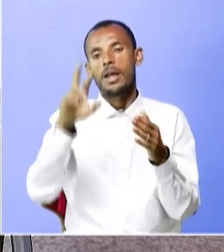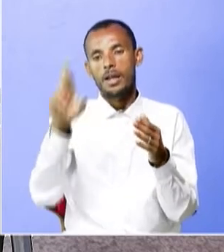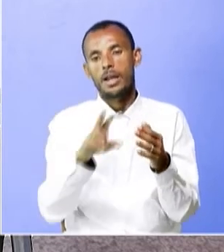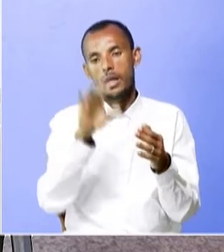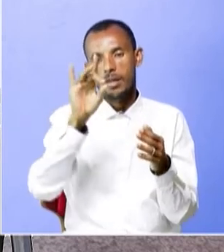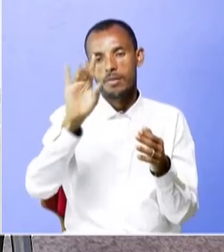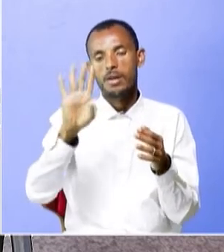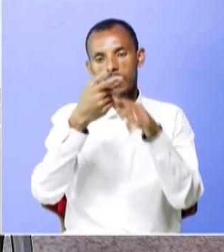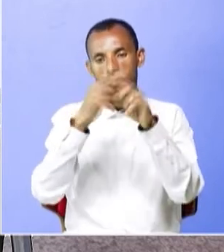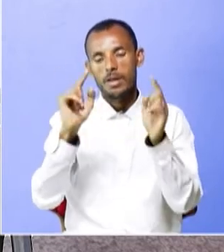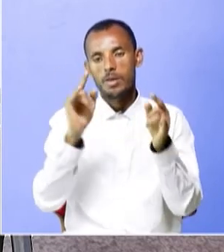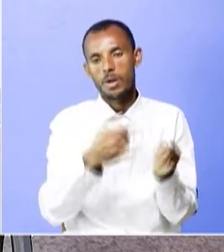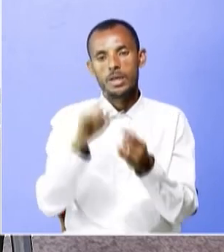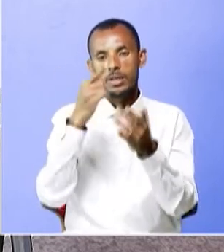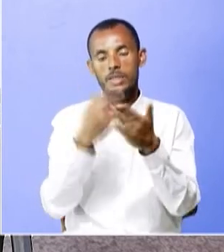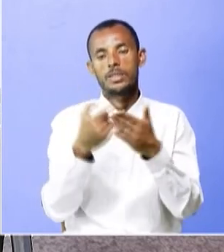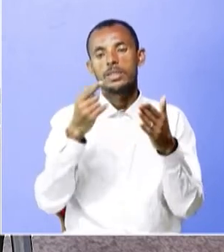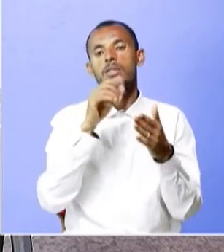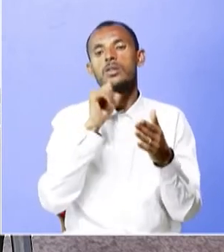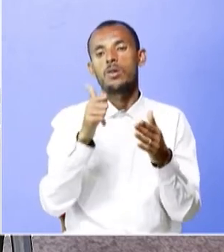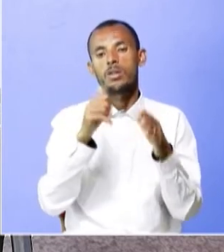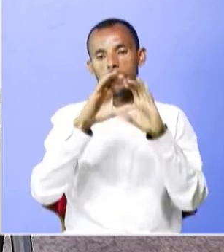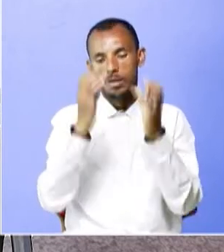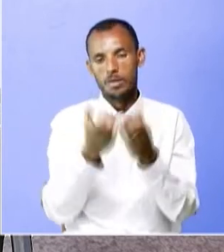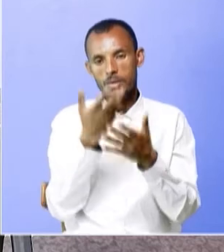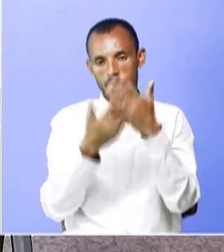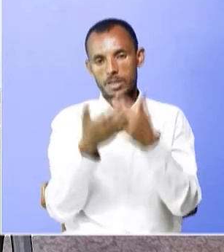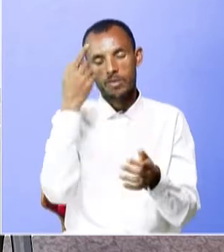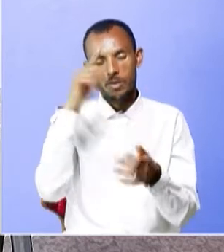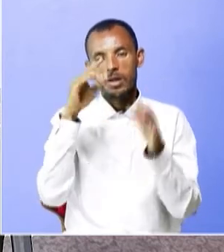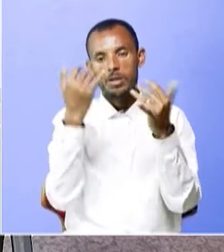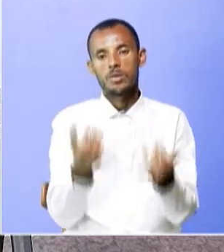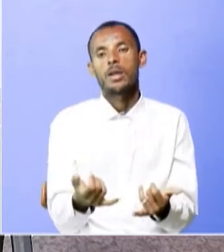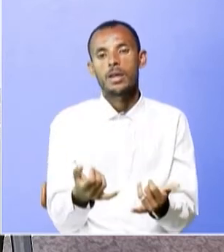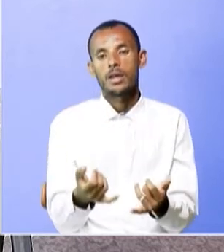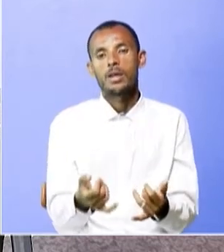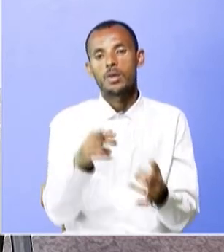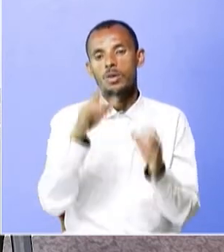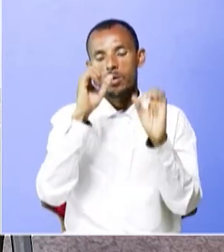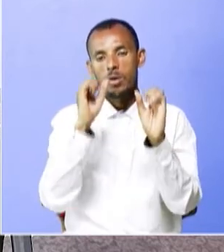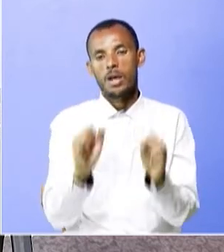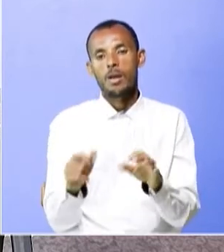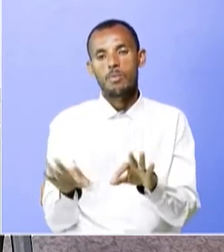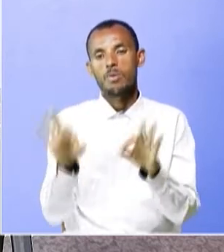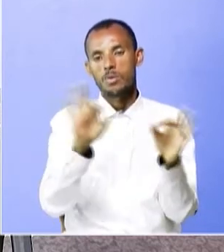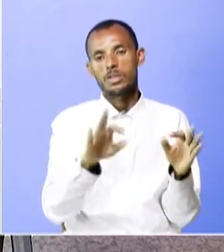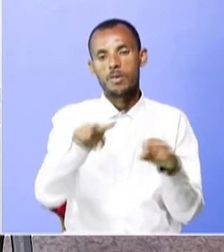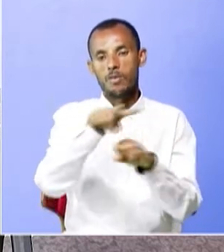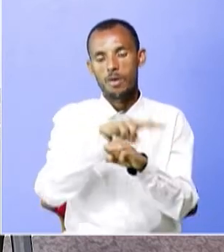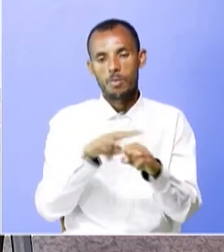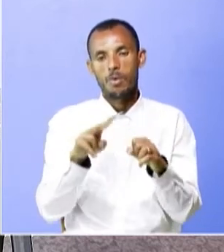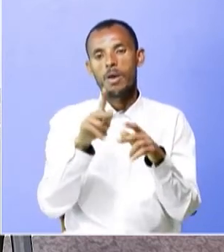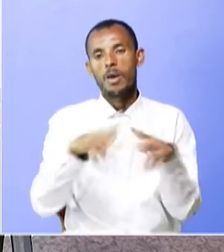different ways, but this is not part of our discussion for today. So you can put the volume of